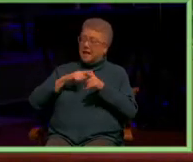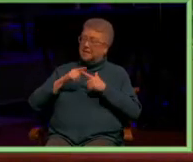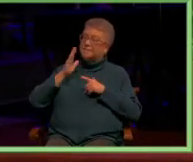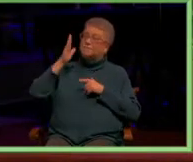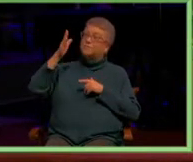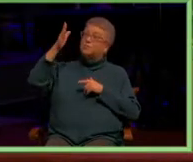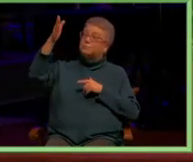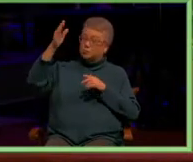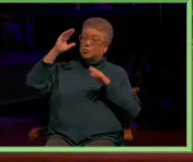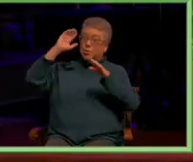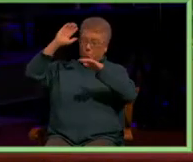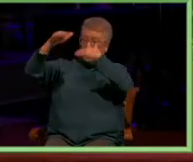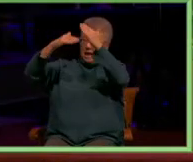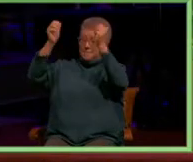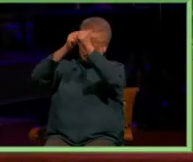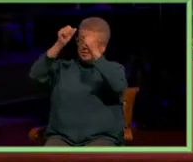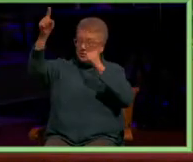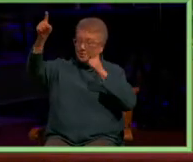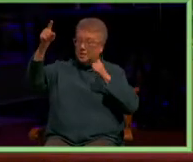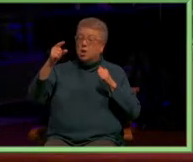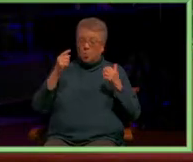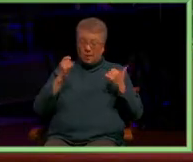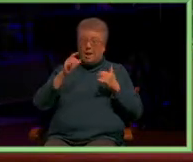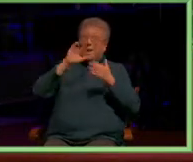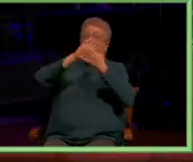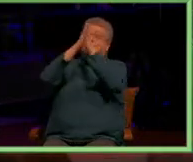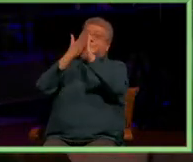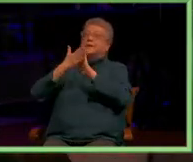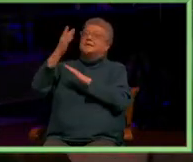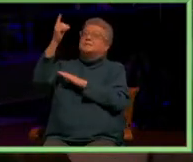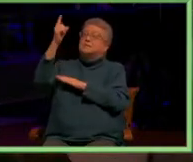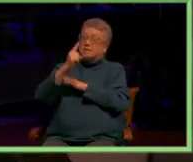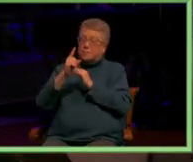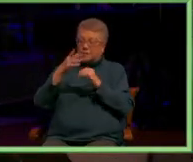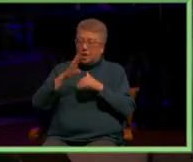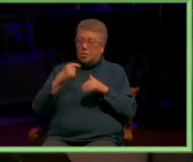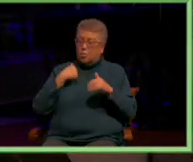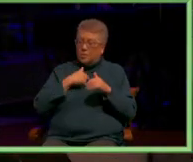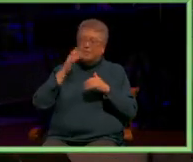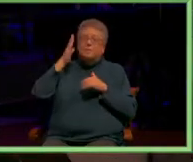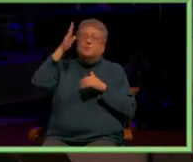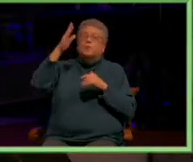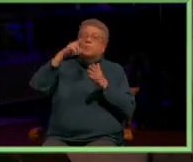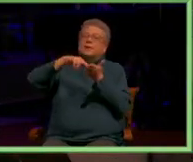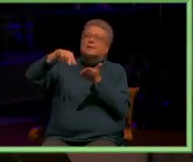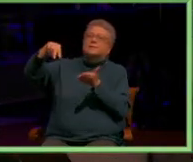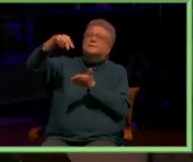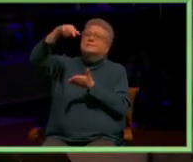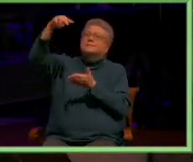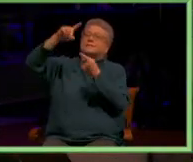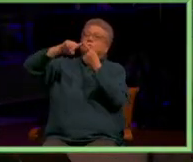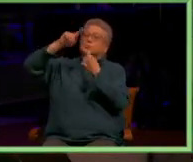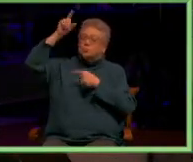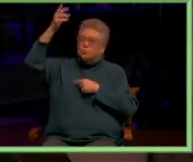He descended so we can have peace with God, to win the war, to free the slaves, so that one day we might ascend to